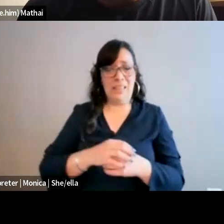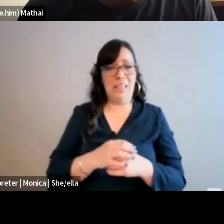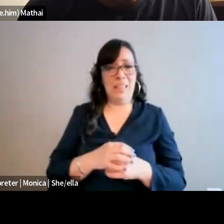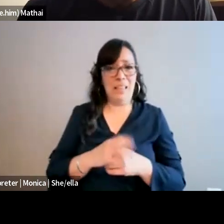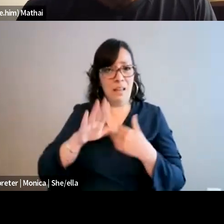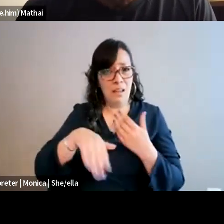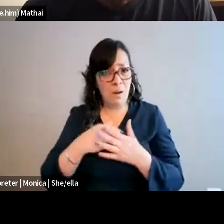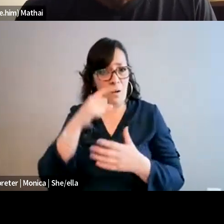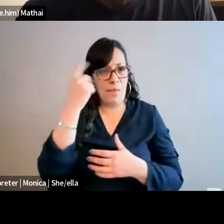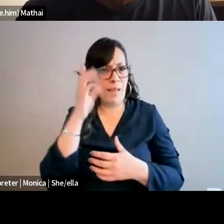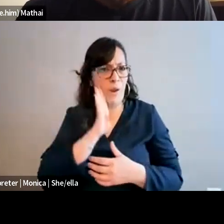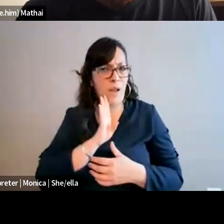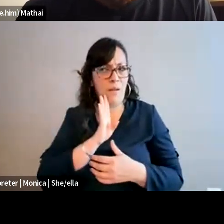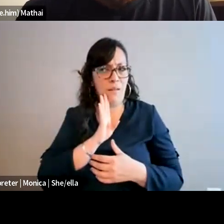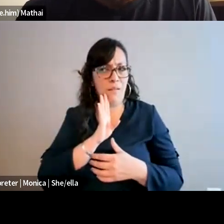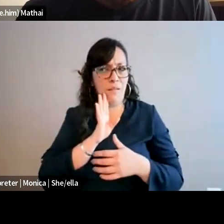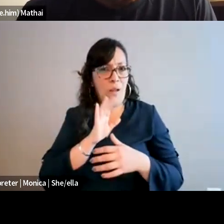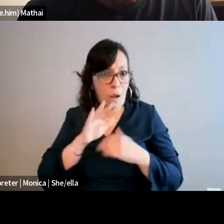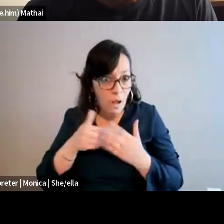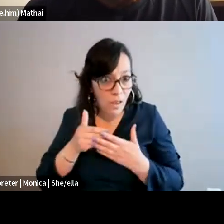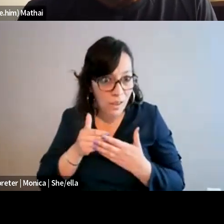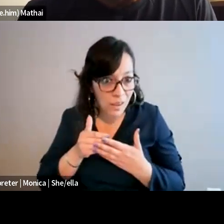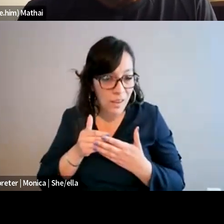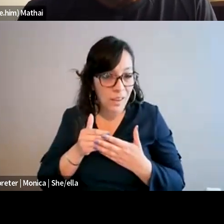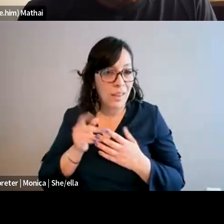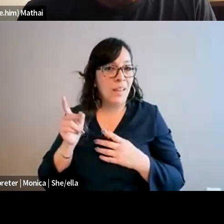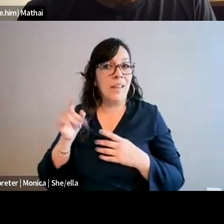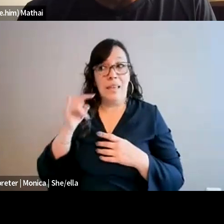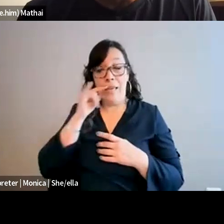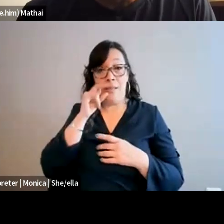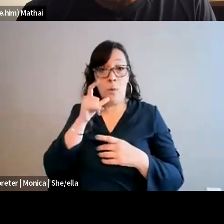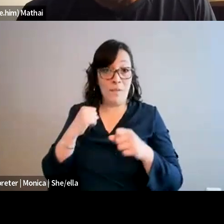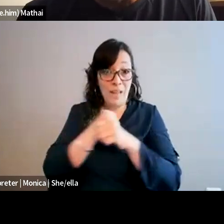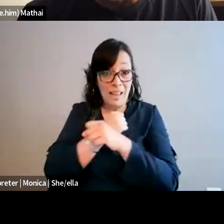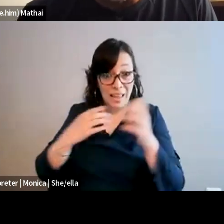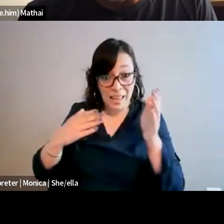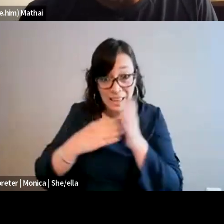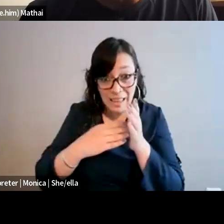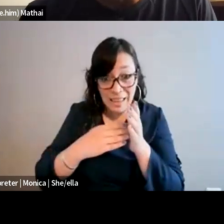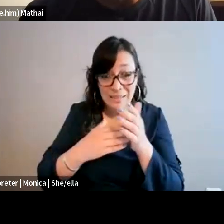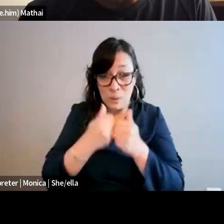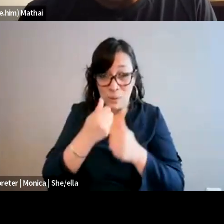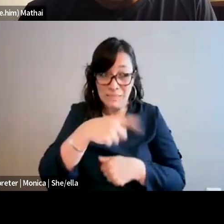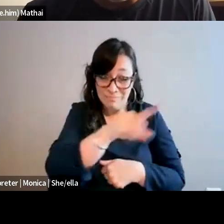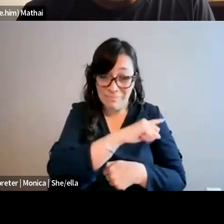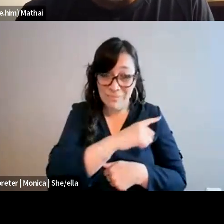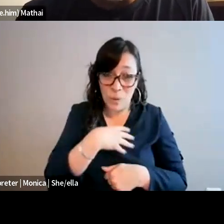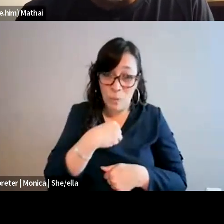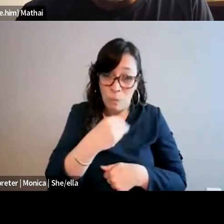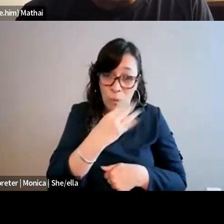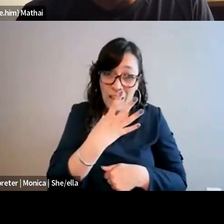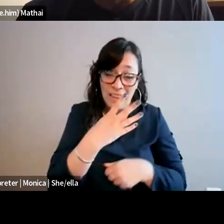black and brown. We were all the ones that were fighting against a mostly all white teaching kind